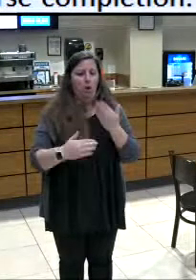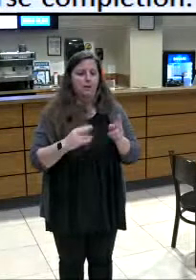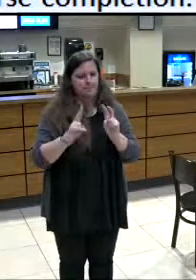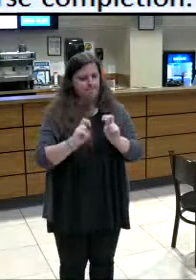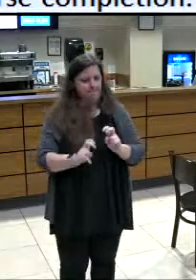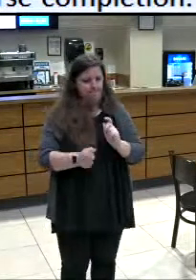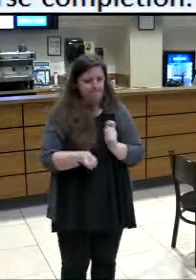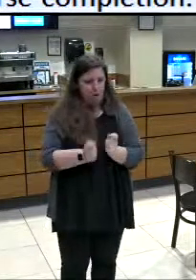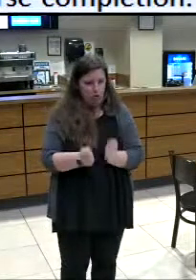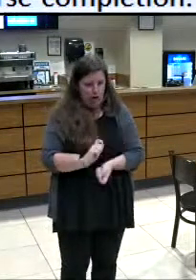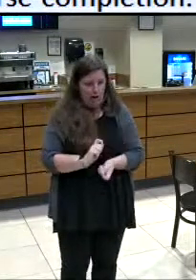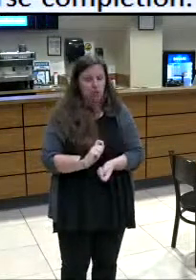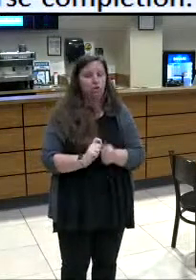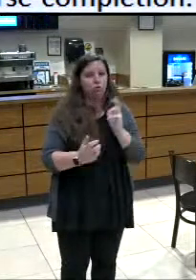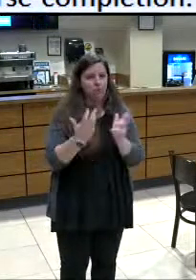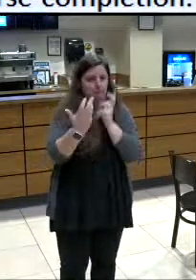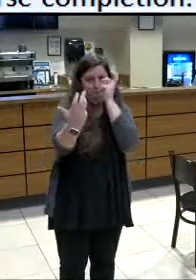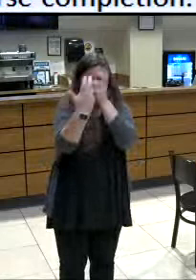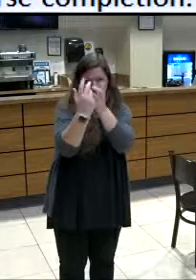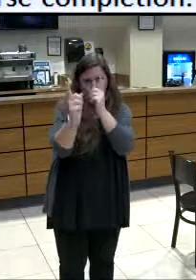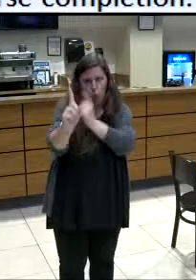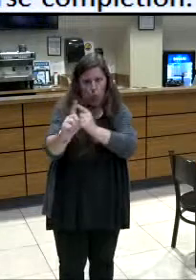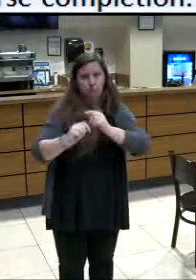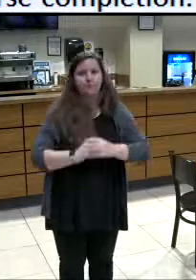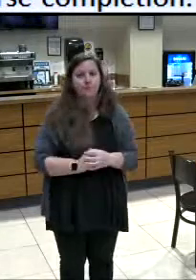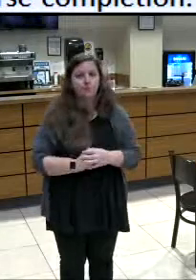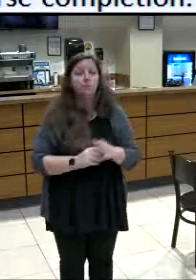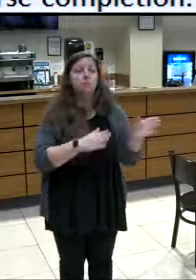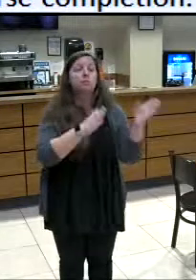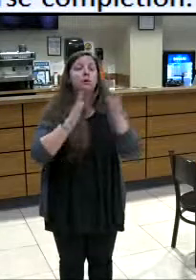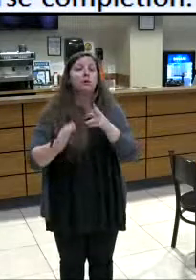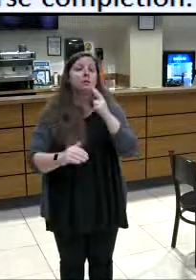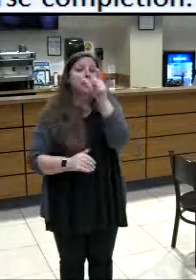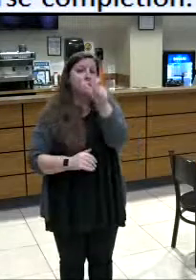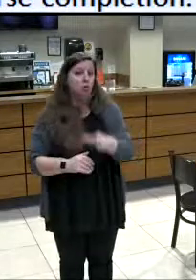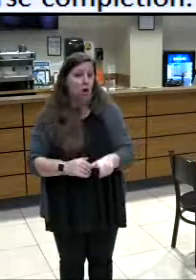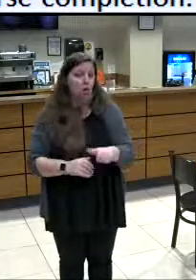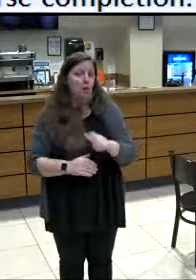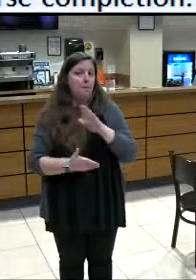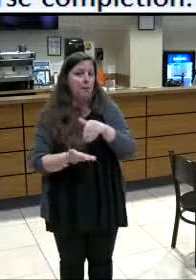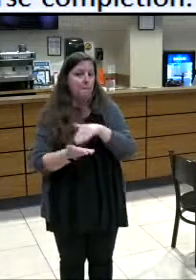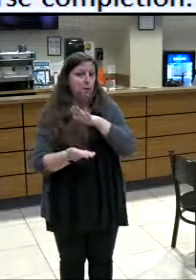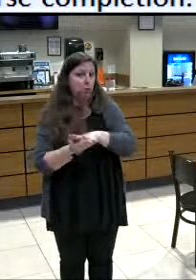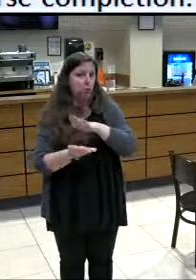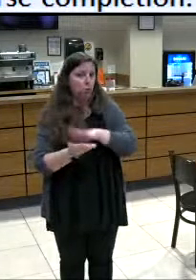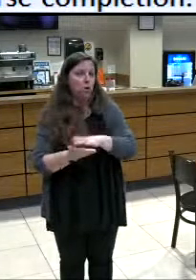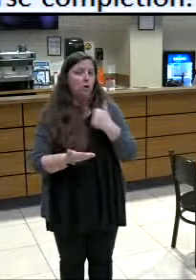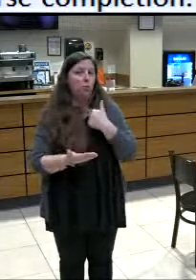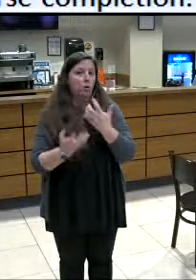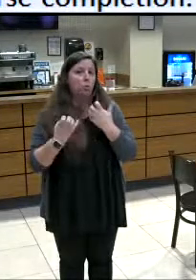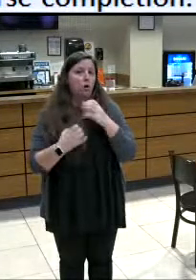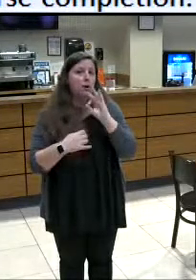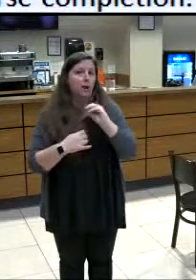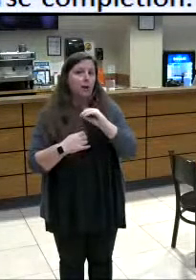goal. So in the second column, which is a middle school goal of 90% more of our 8th graders being high school ready, we